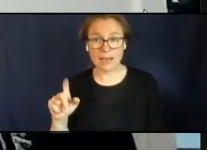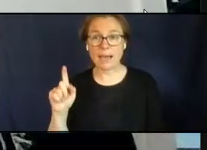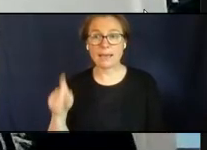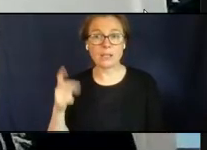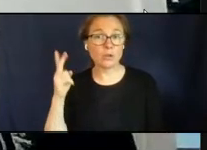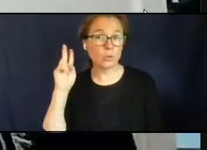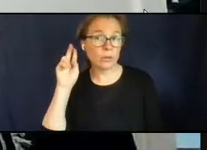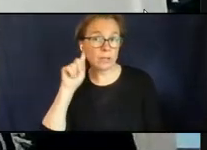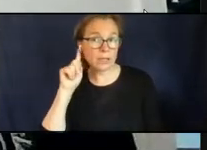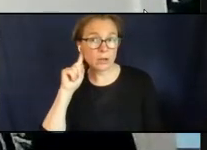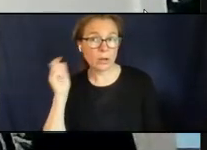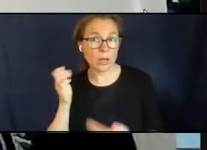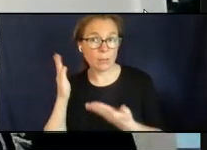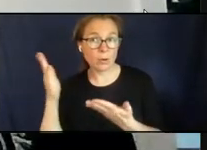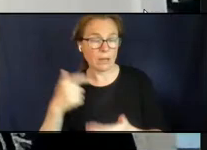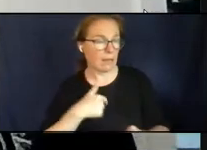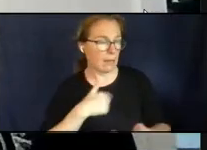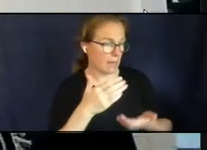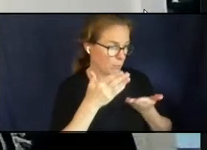So moved.